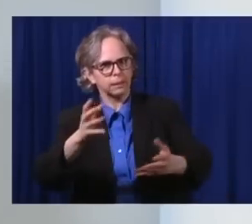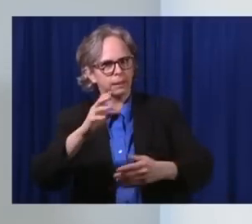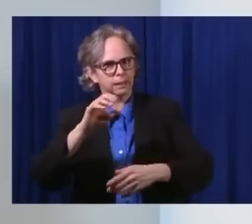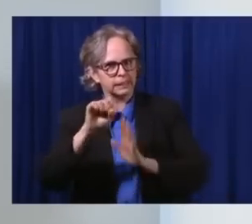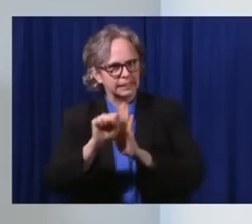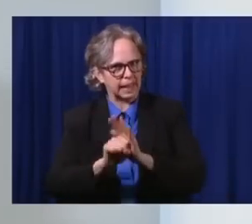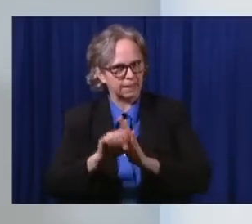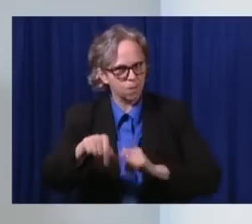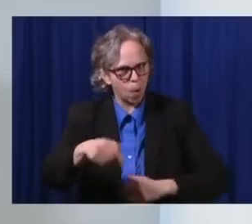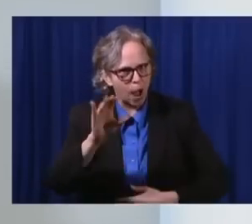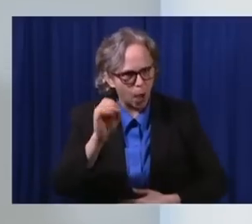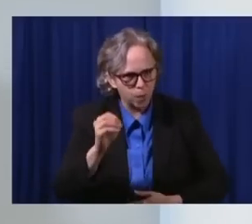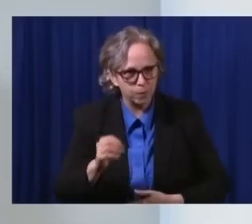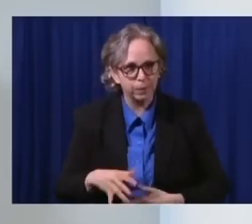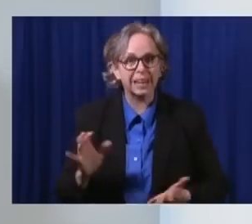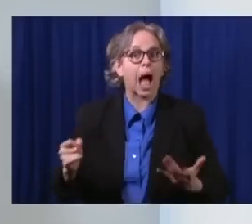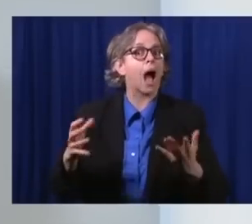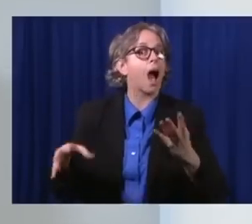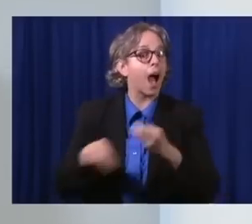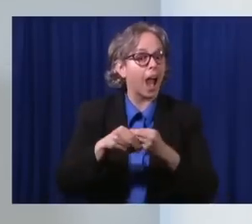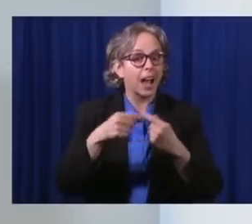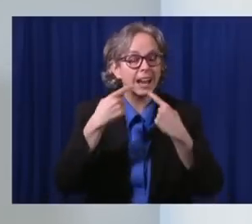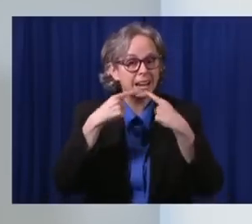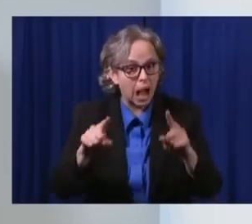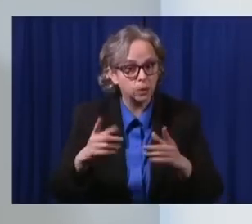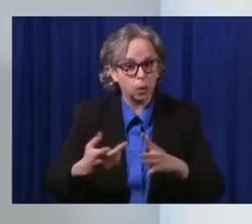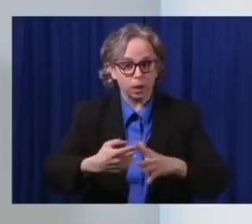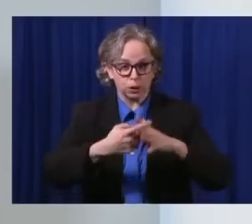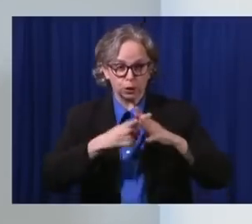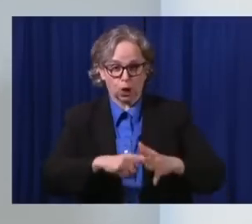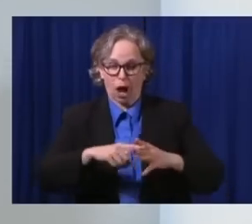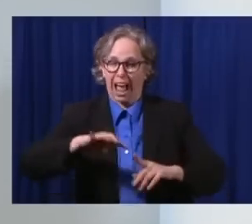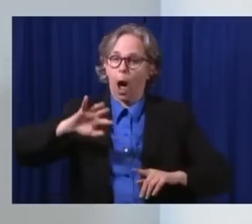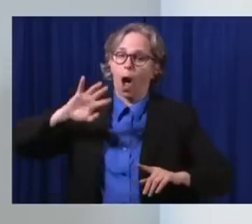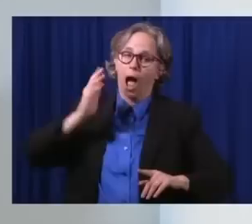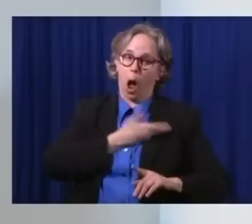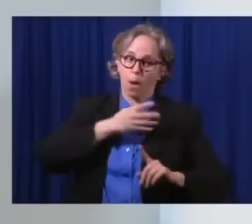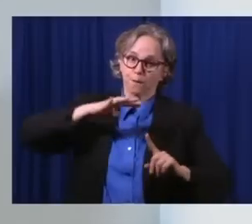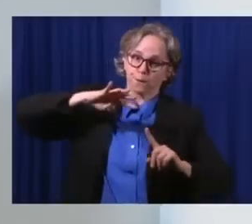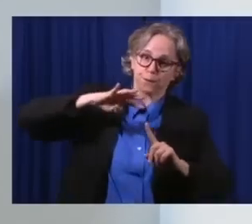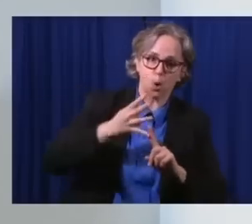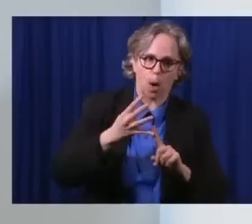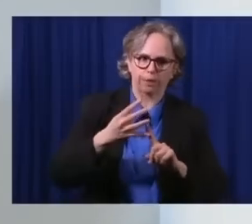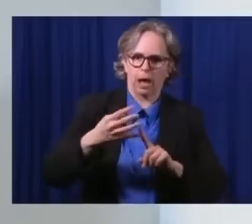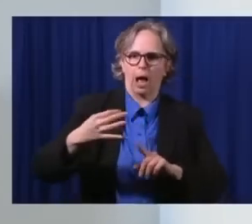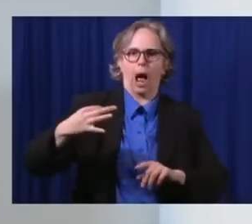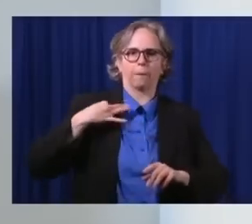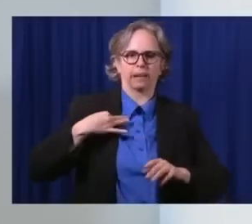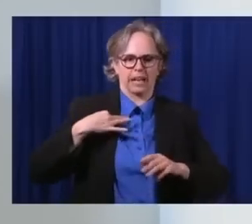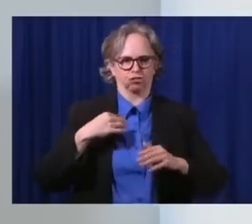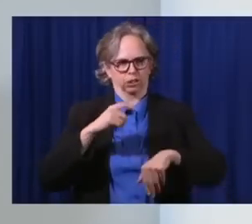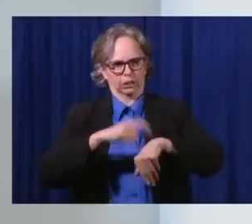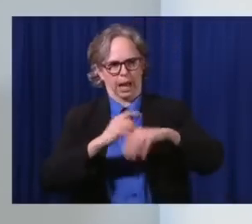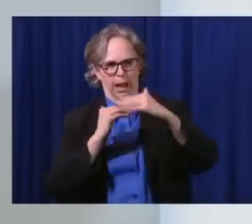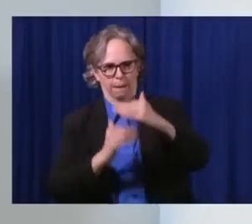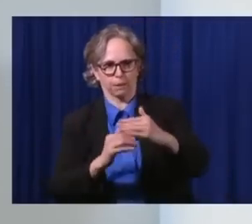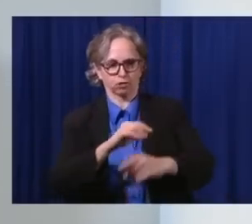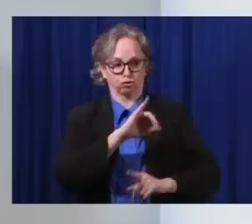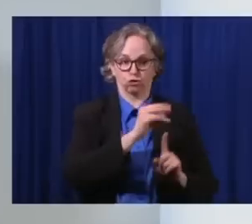application period, which is designed which will open on June the 1st through June the 30th. So employers can